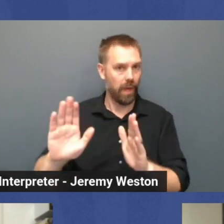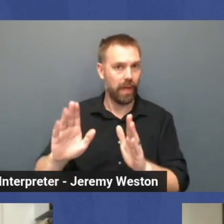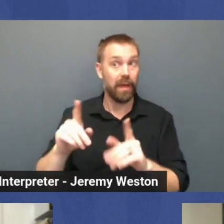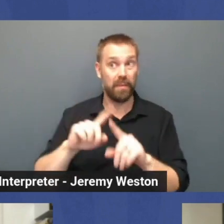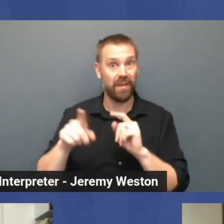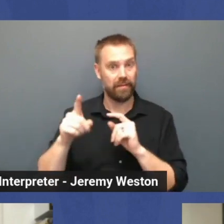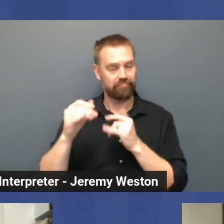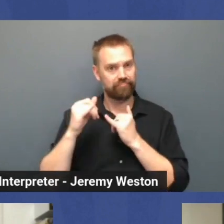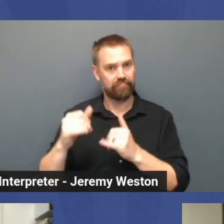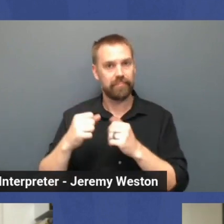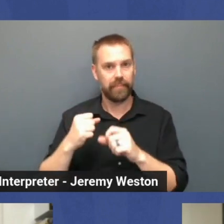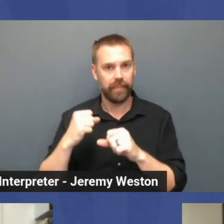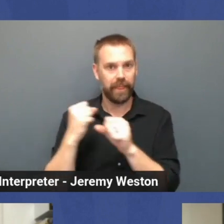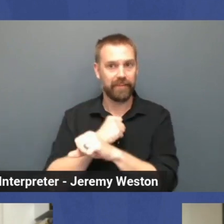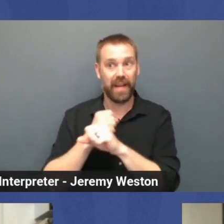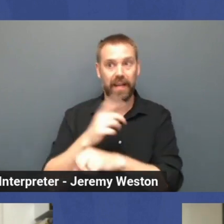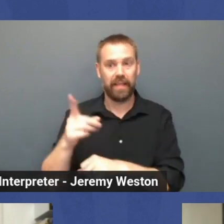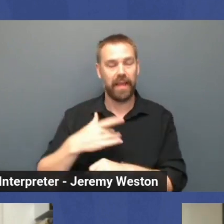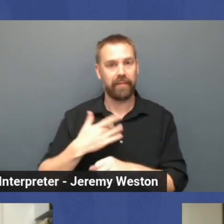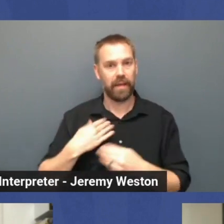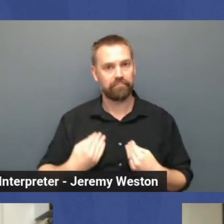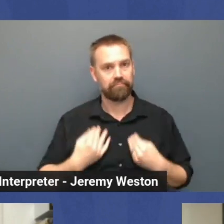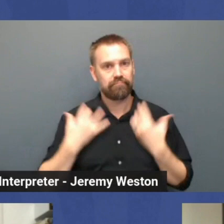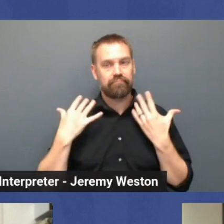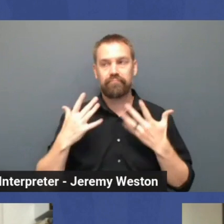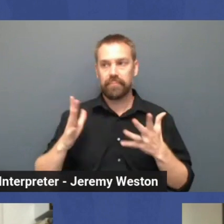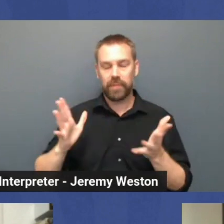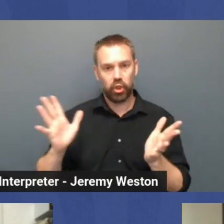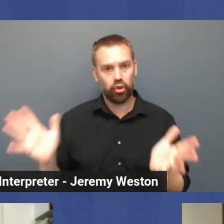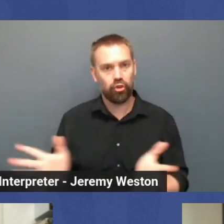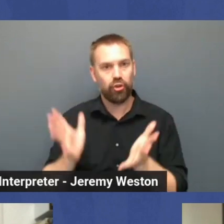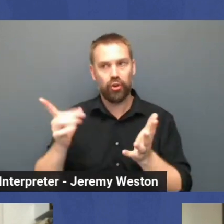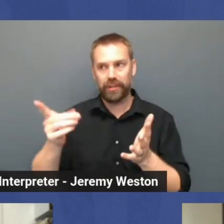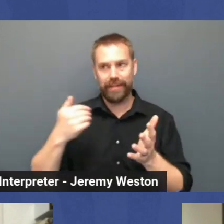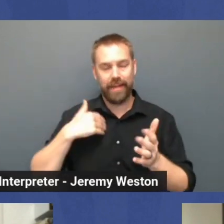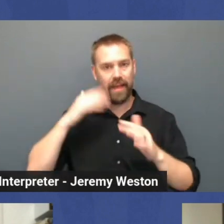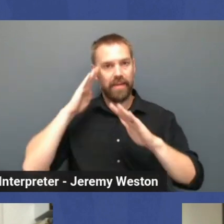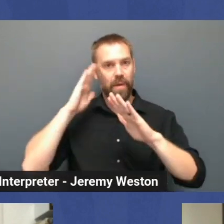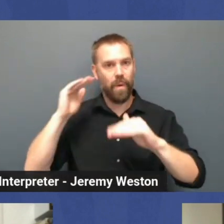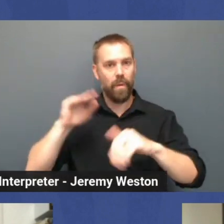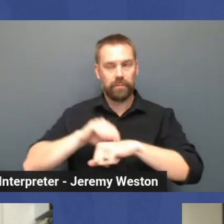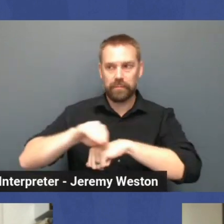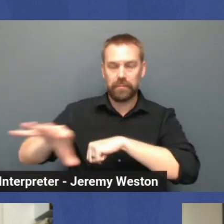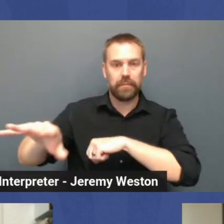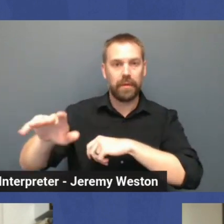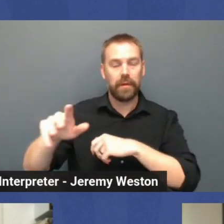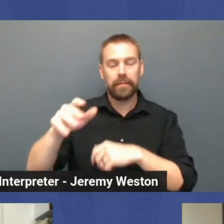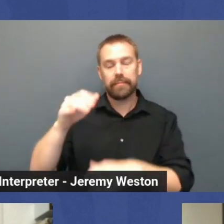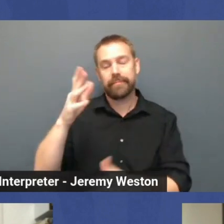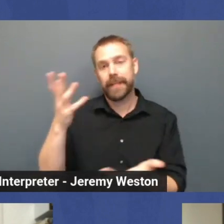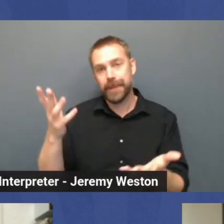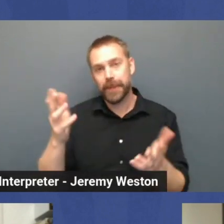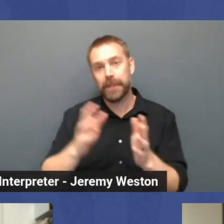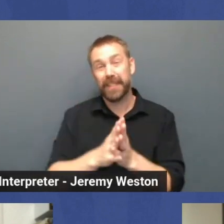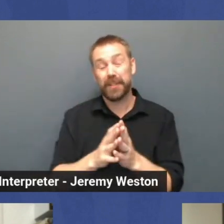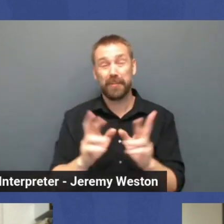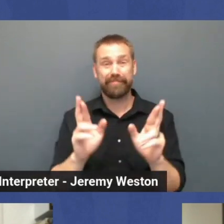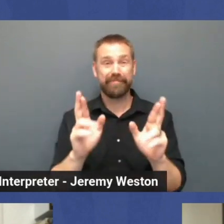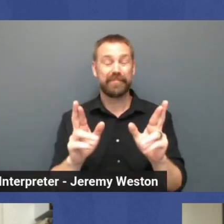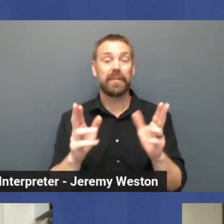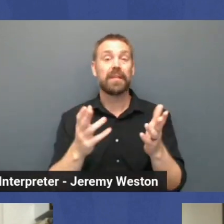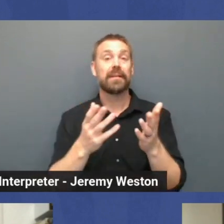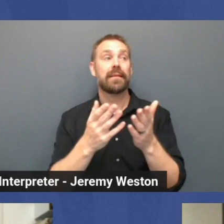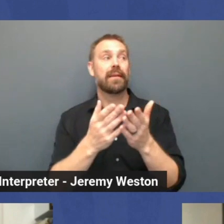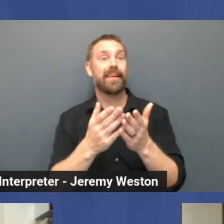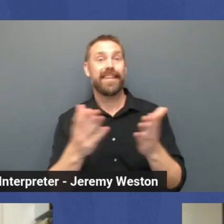I encouraged them and I gave them hope. And I just would hope that everyone would want to